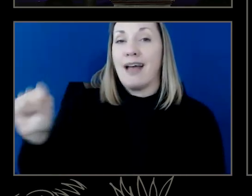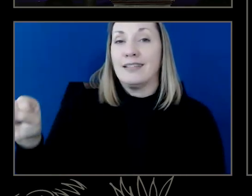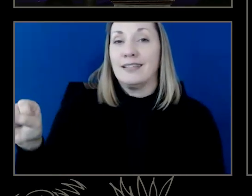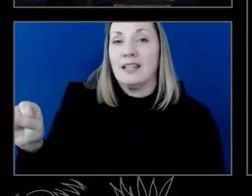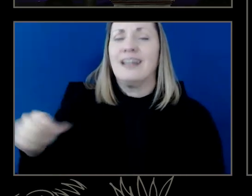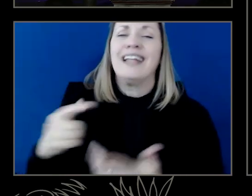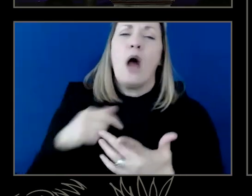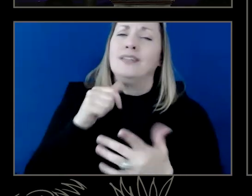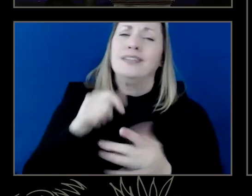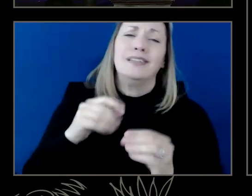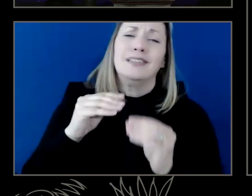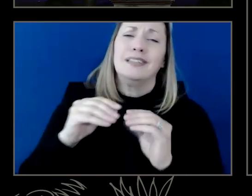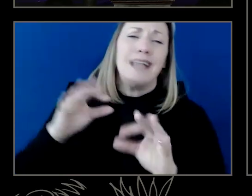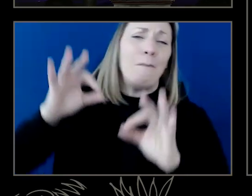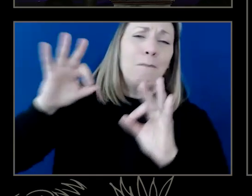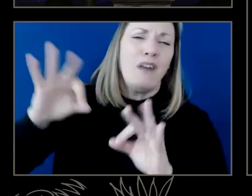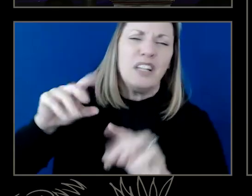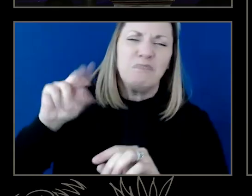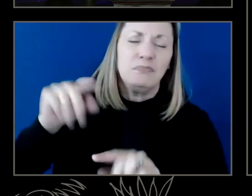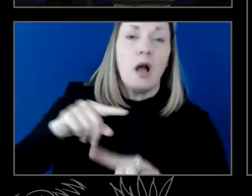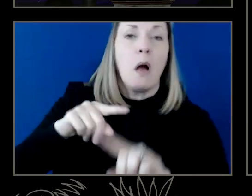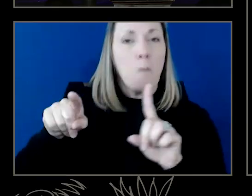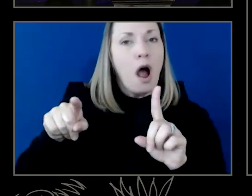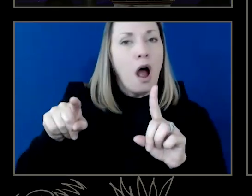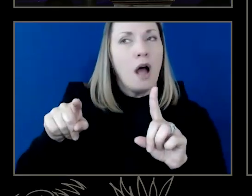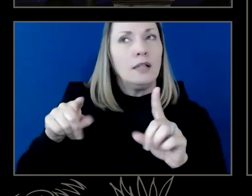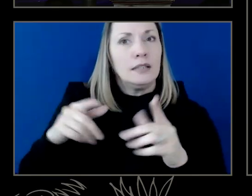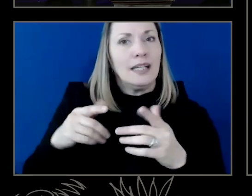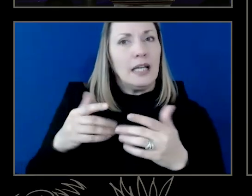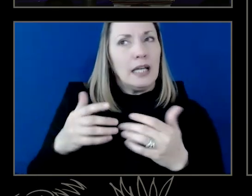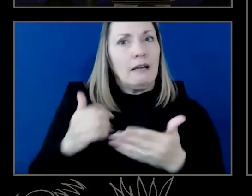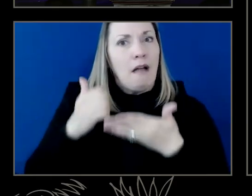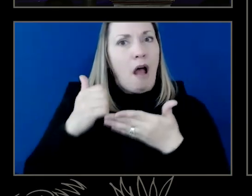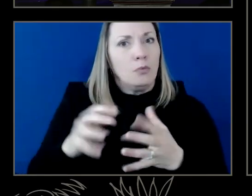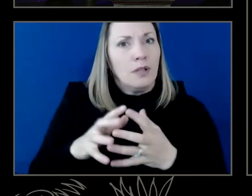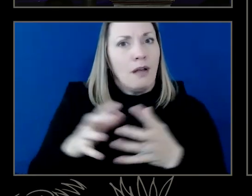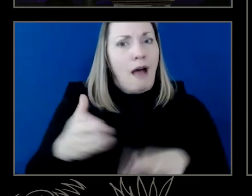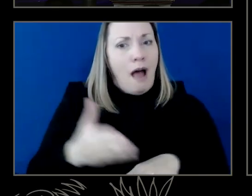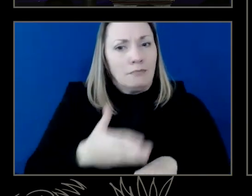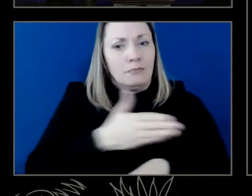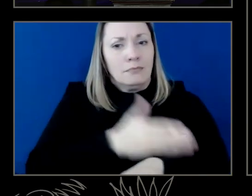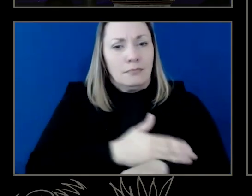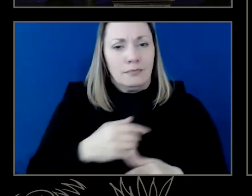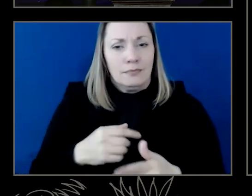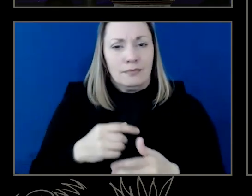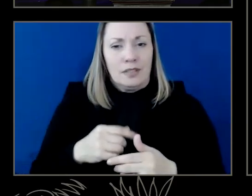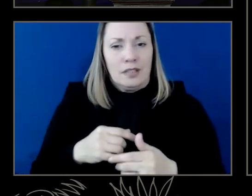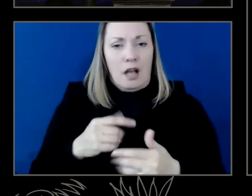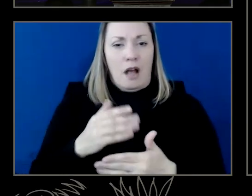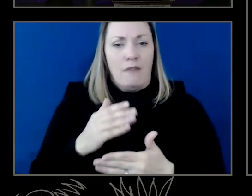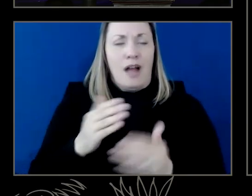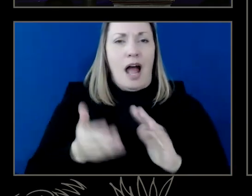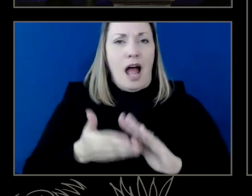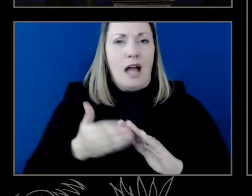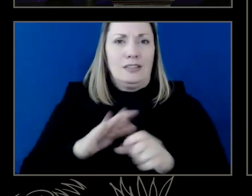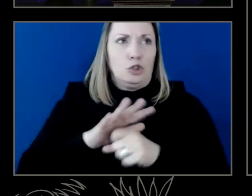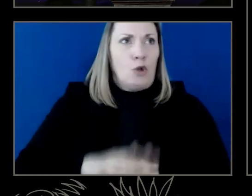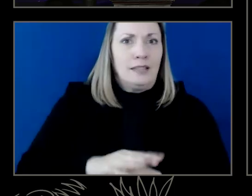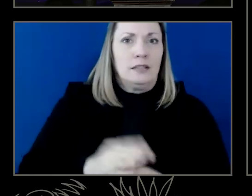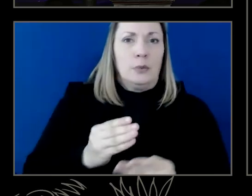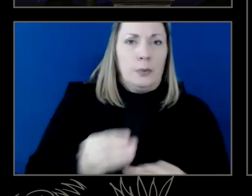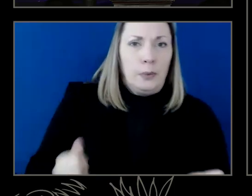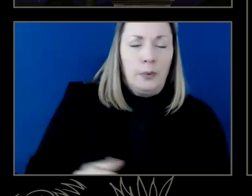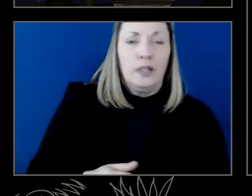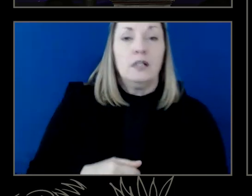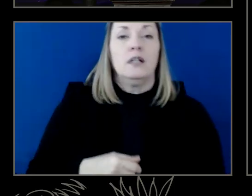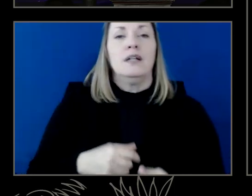bullet, but it does take a big chunk of operational stress off our plate. With services